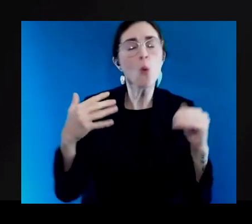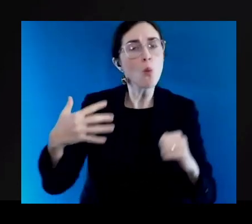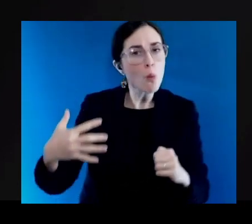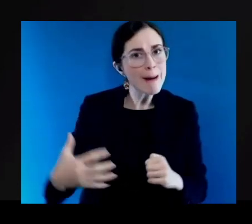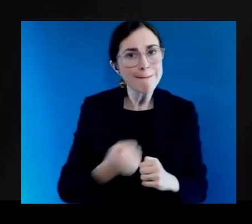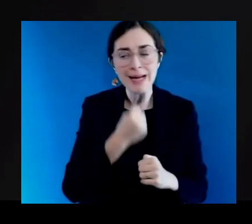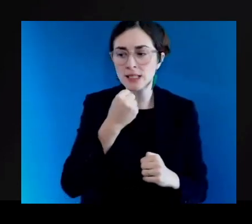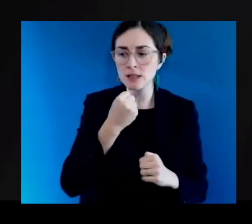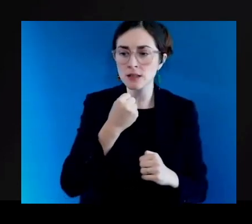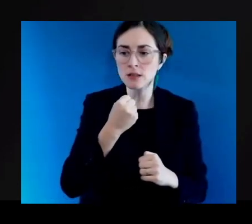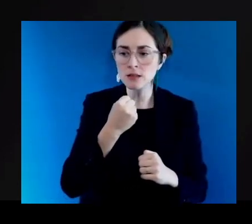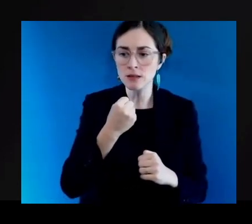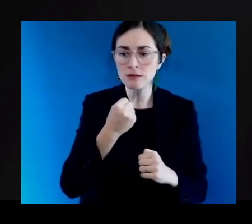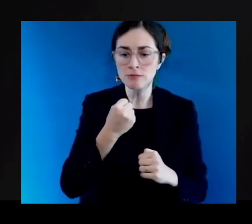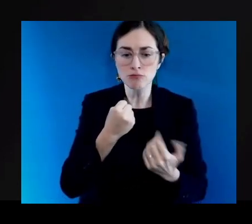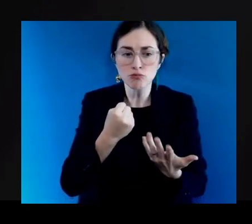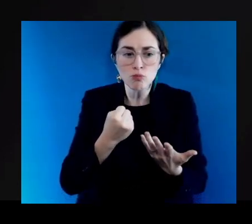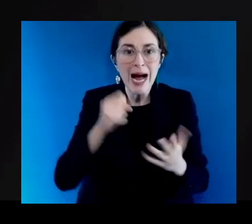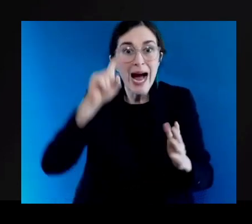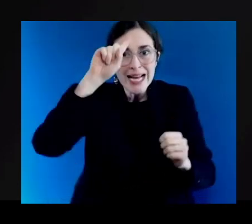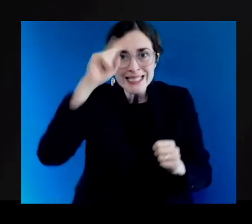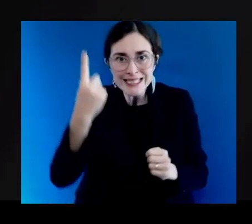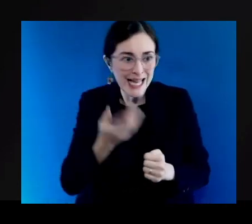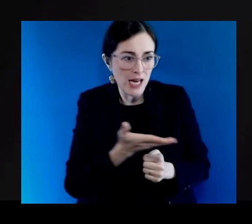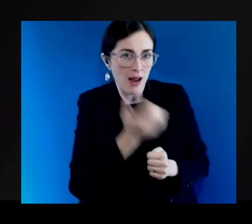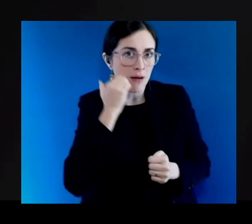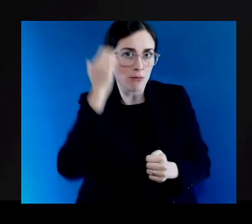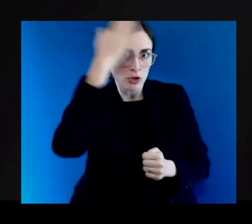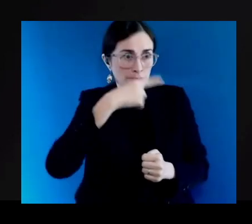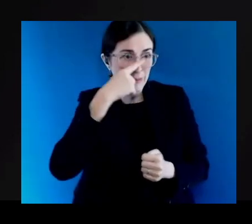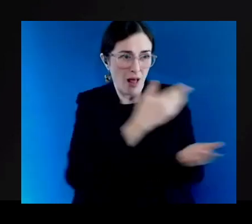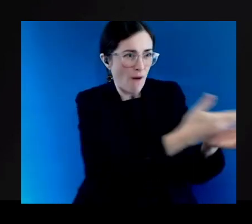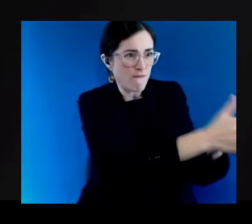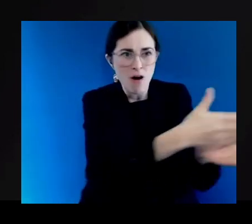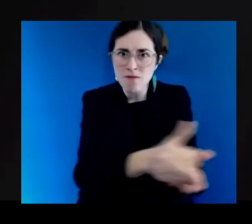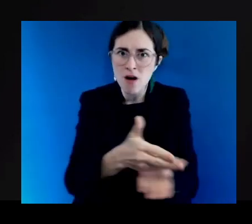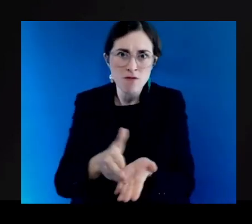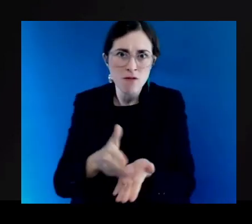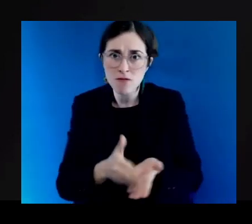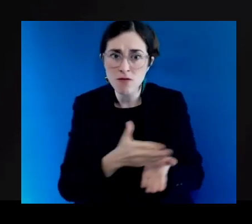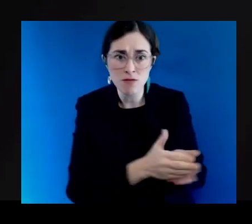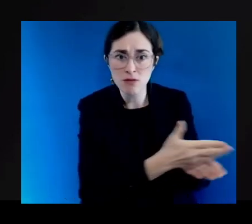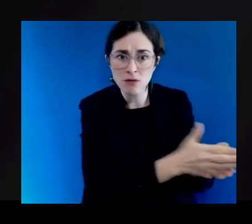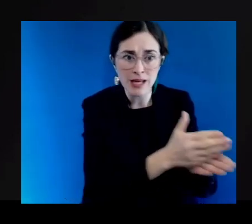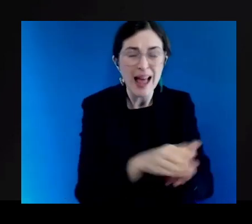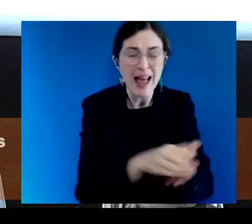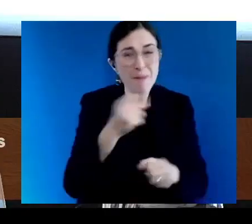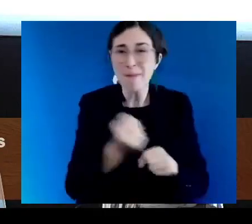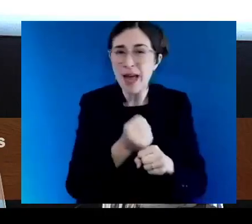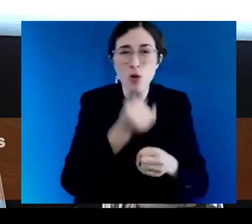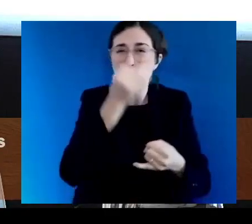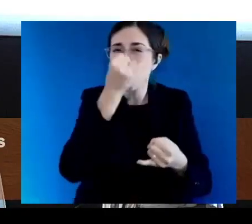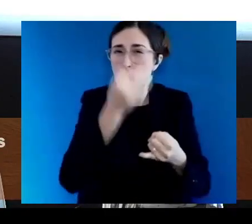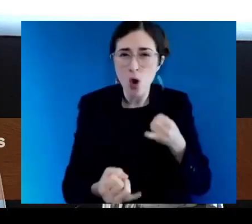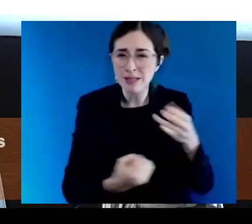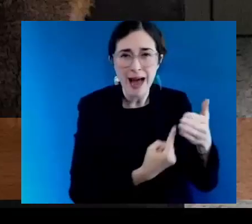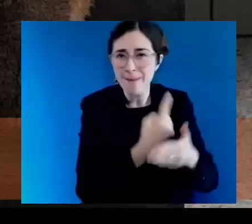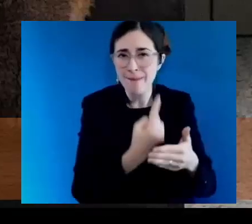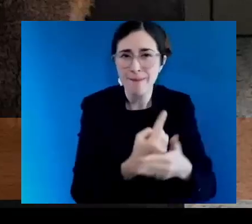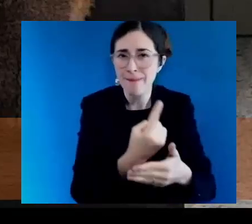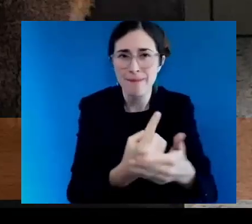nature of dispossession and the injustices that this continues to perpetuate. My apologies